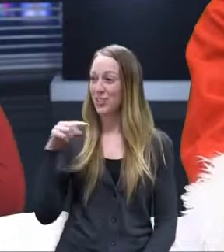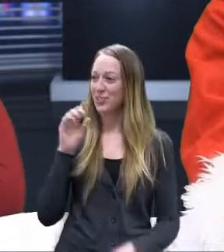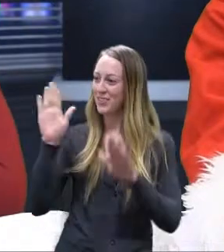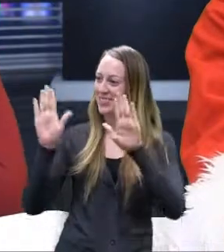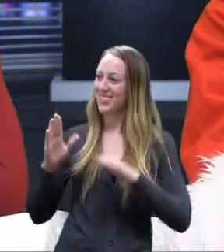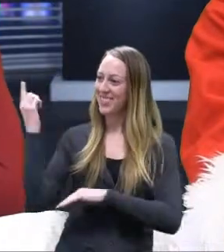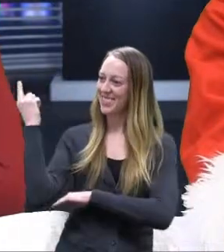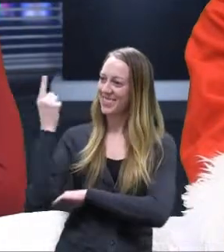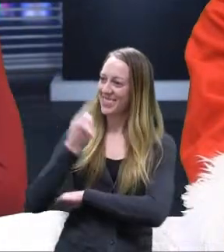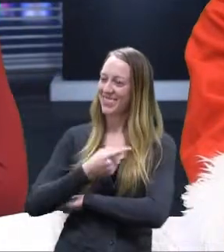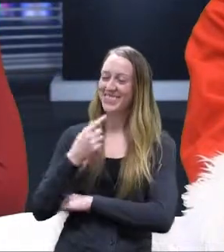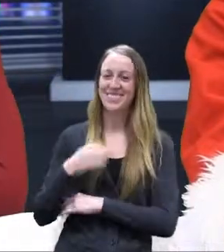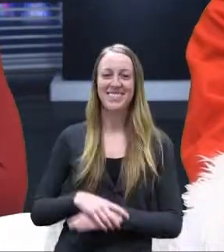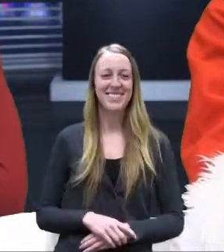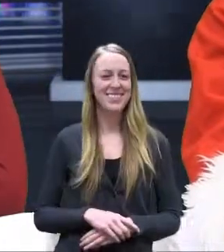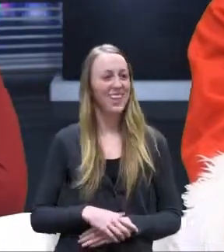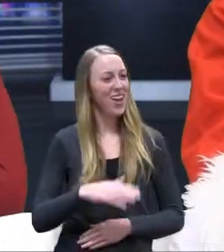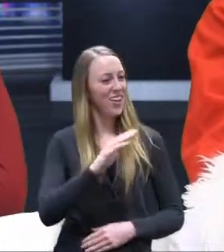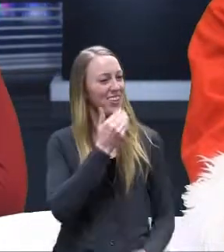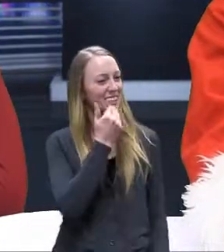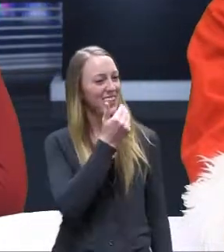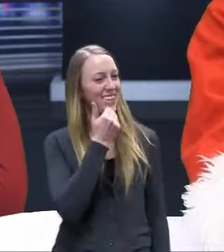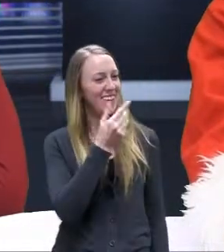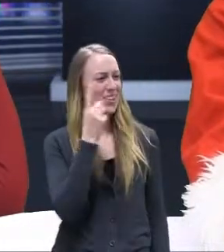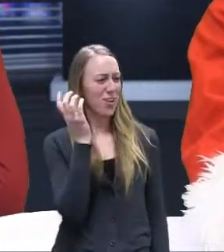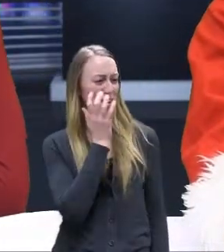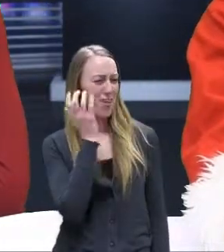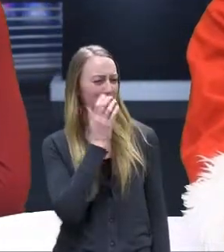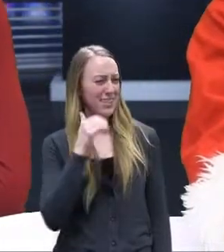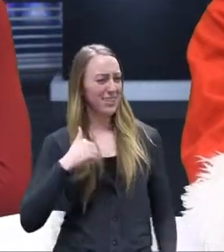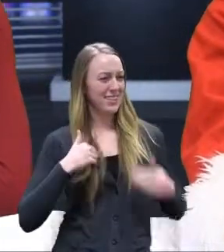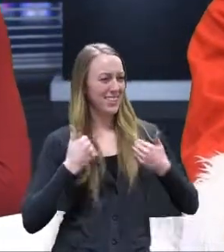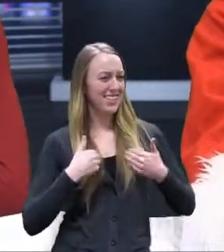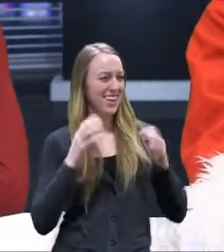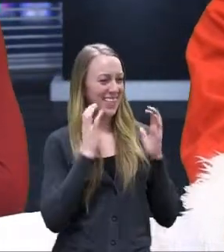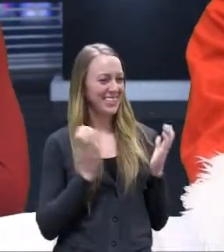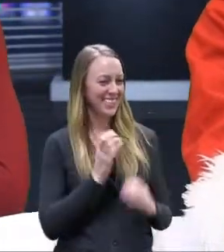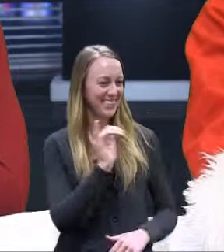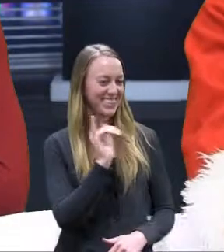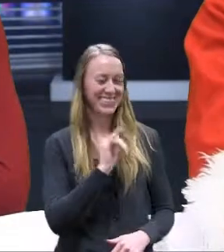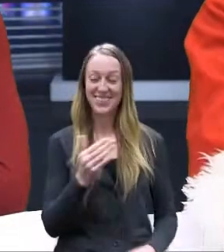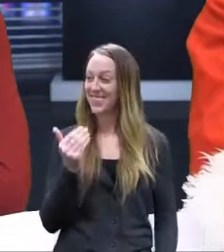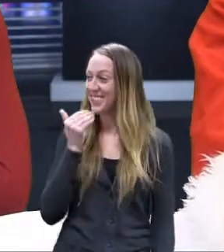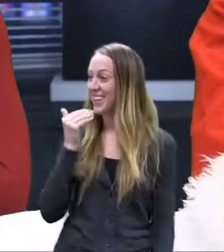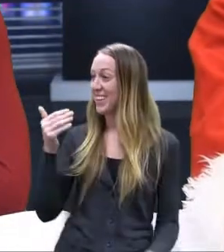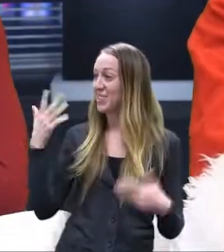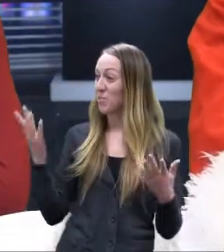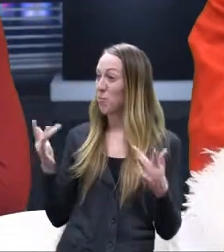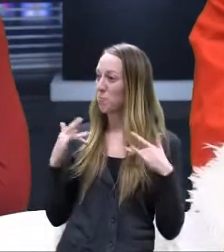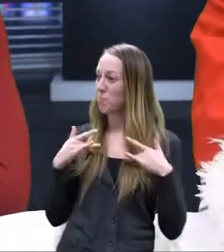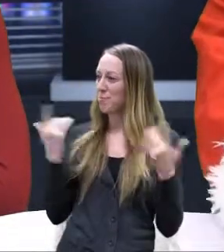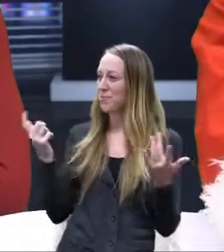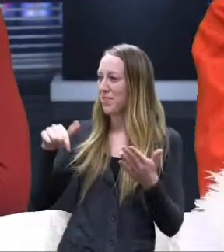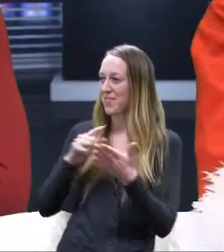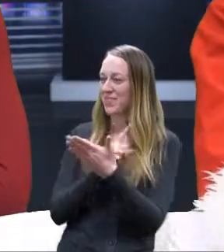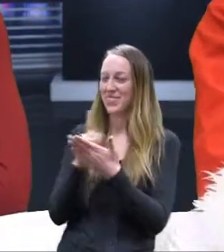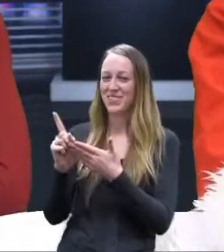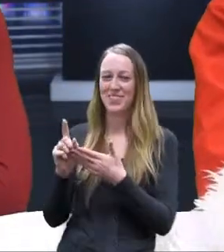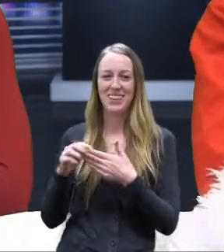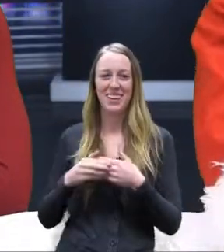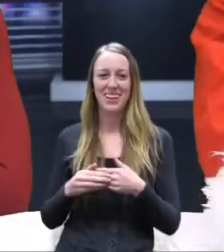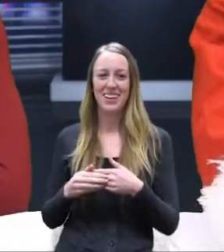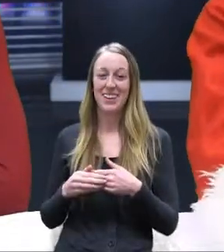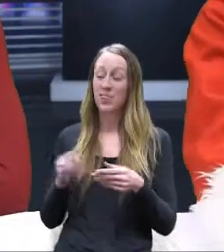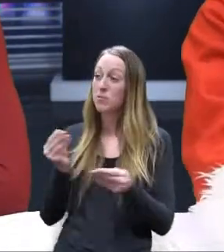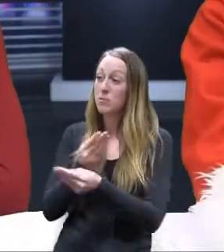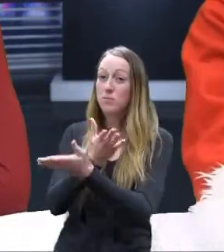Well, thank you, George. I think you make a stunning young Santa, too. Thanks. So tell me, Ashley, what have we got for our viewers this week? By the way, a